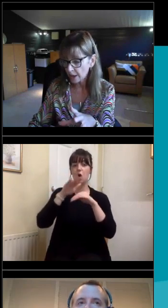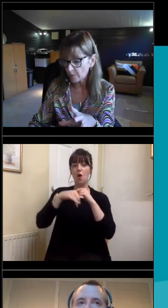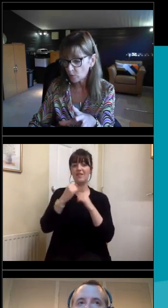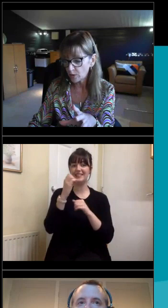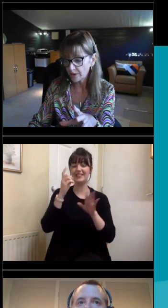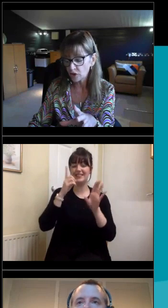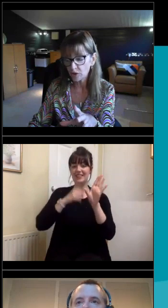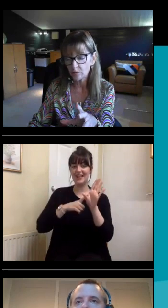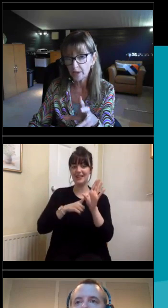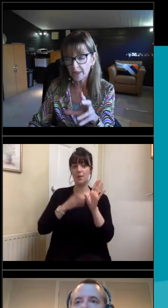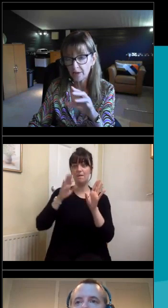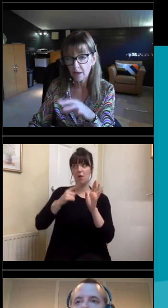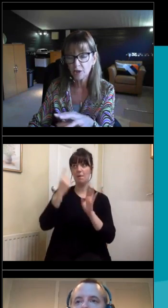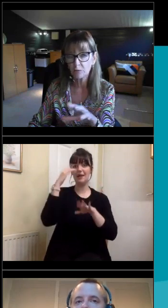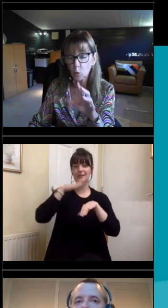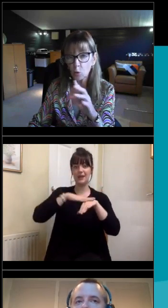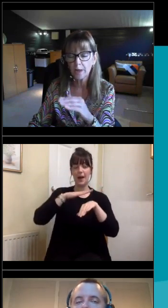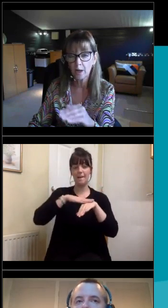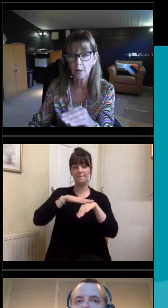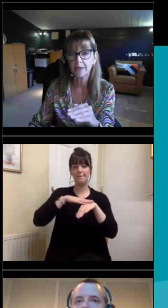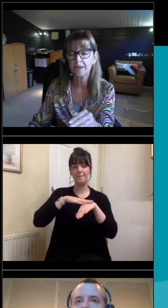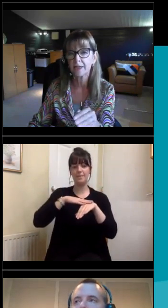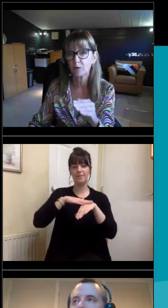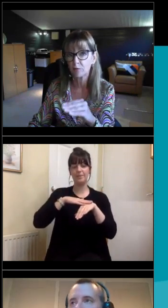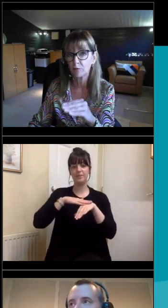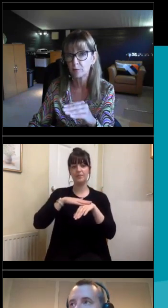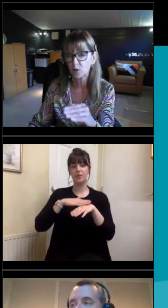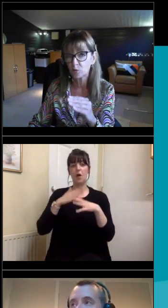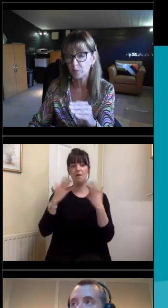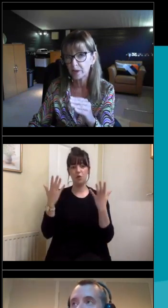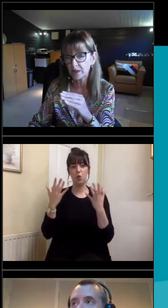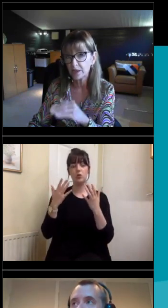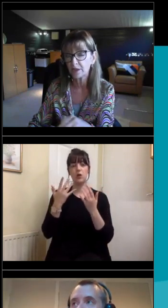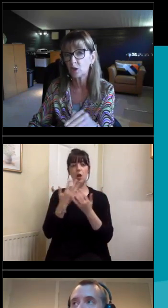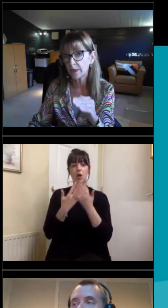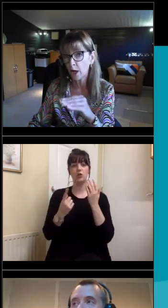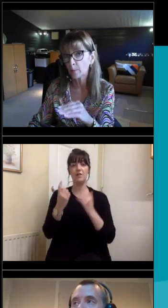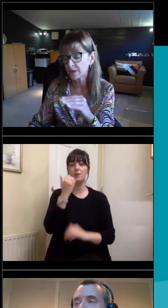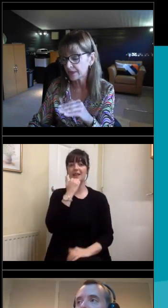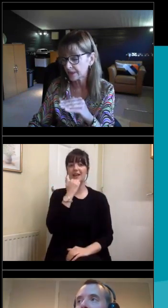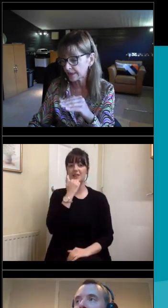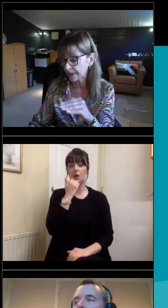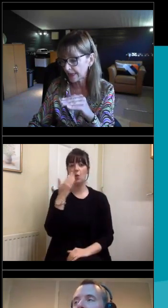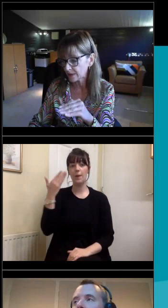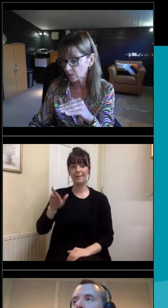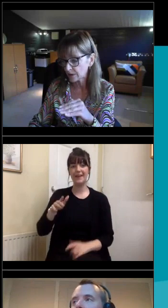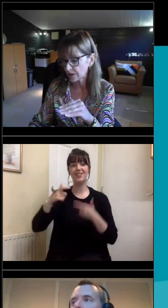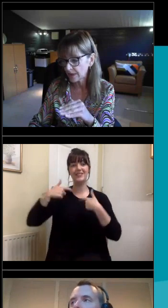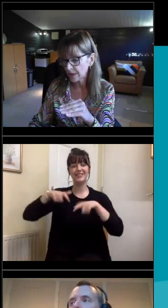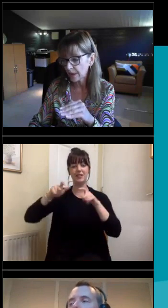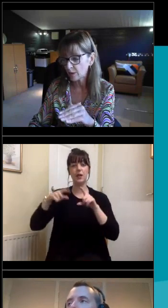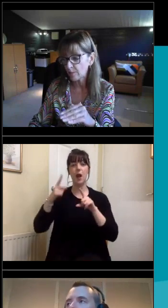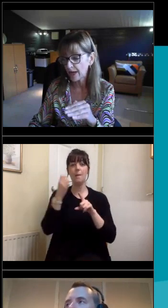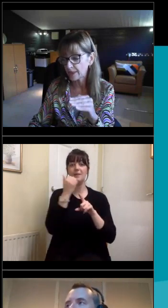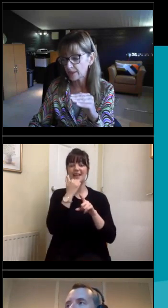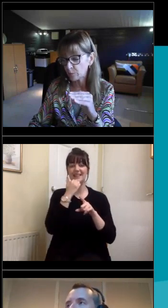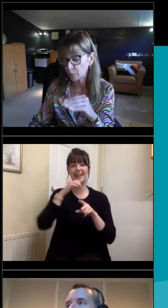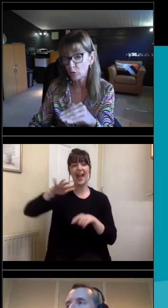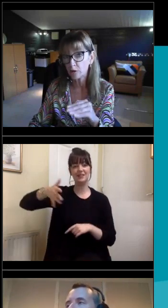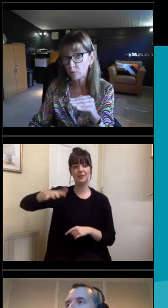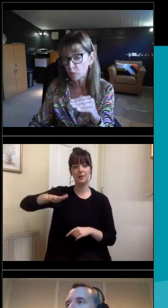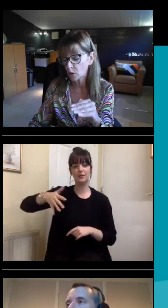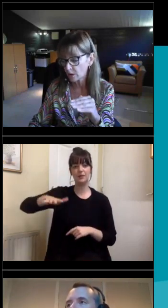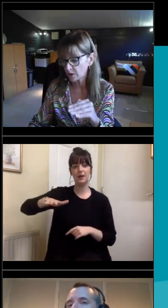then we've actually, in the light of all the updates and the refinements, we've been continually updating that estimate